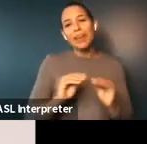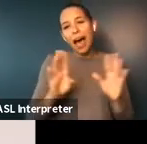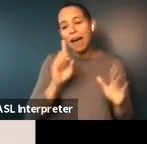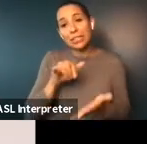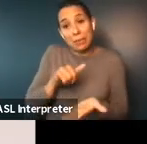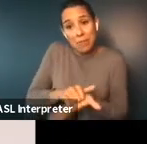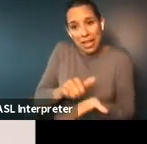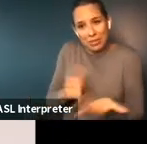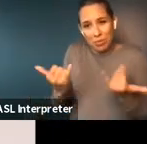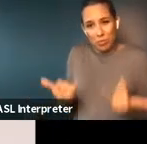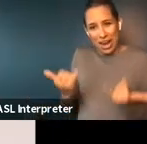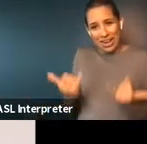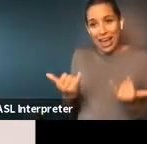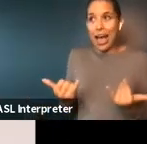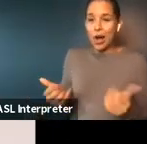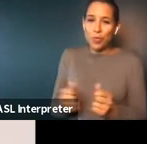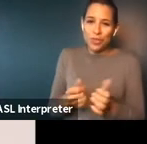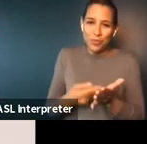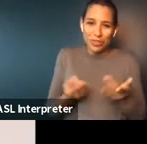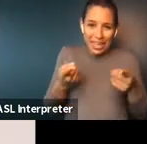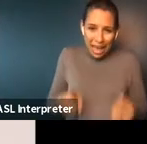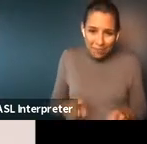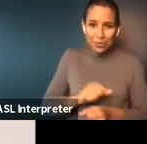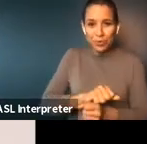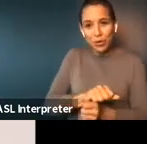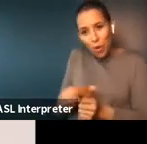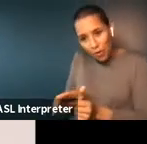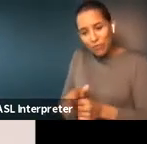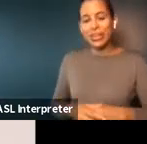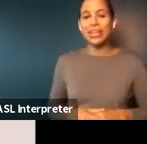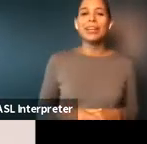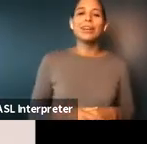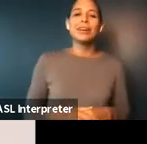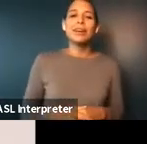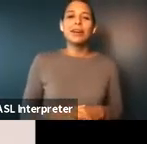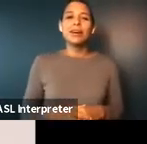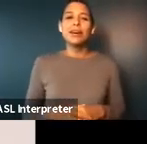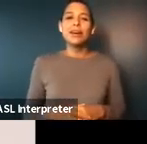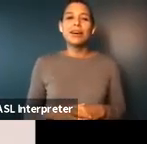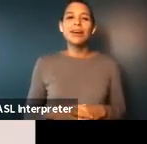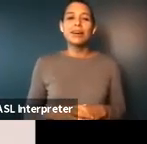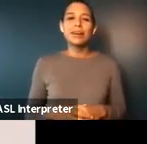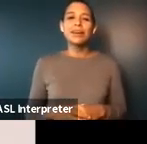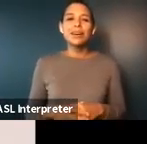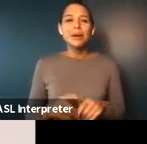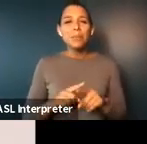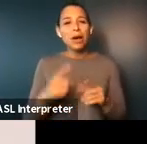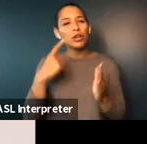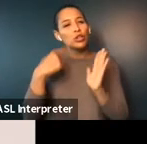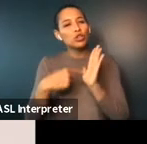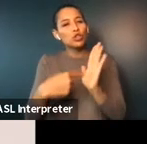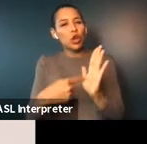moment. Um, but I think that, um, the, the idea of something kind of haptic or